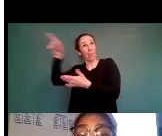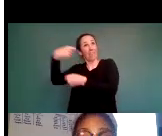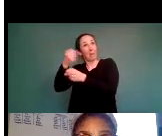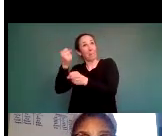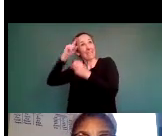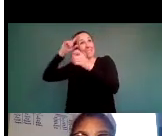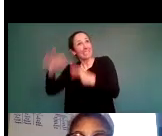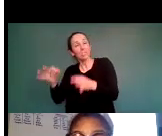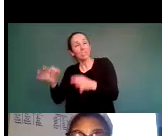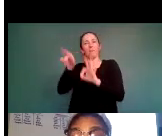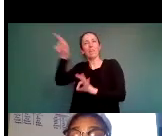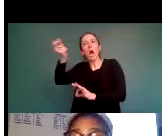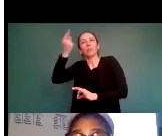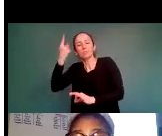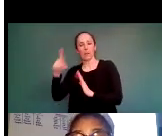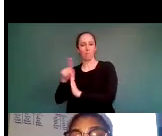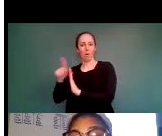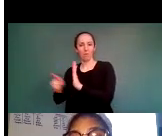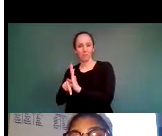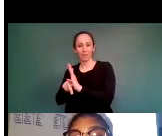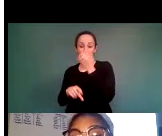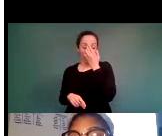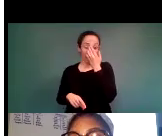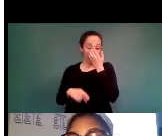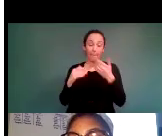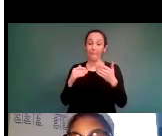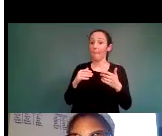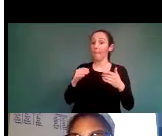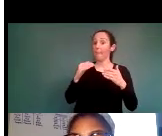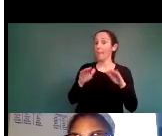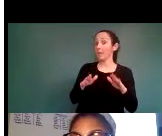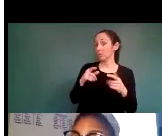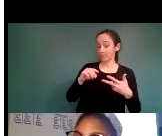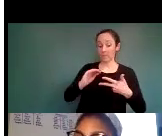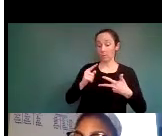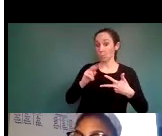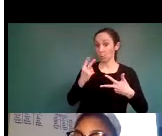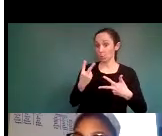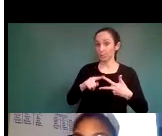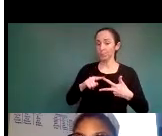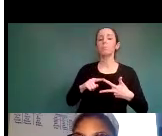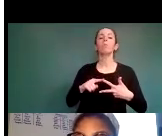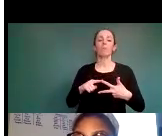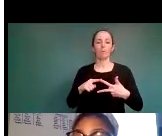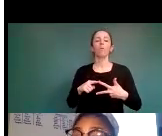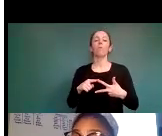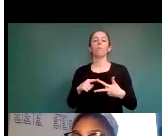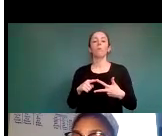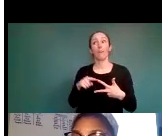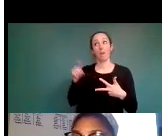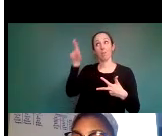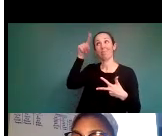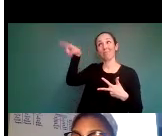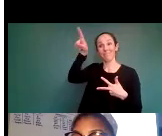bringing before them. Step two, we want to share why the audience, and in this case, it would be decision makers, should